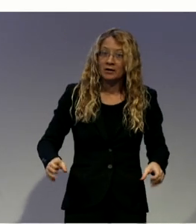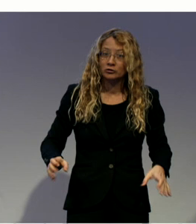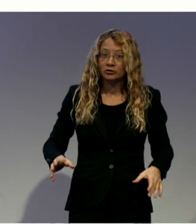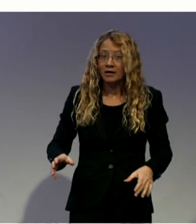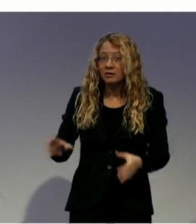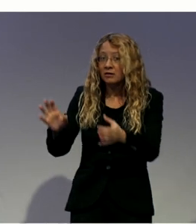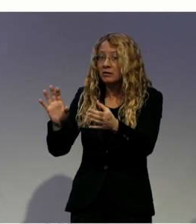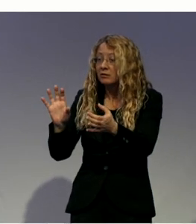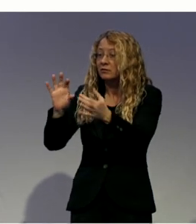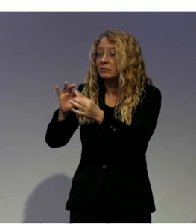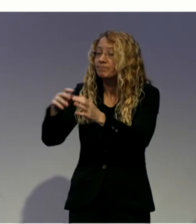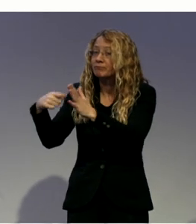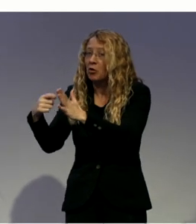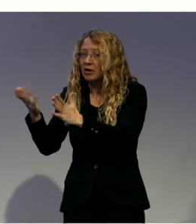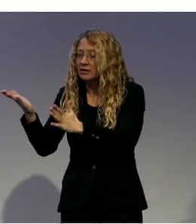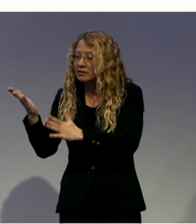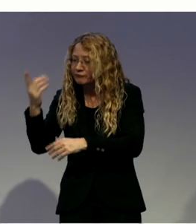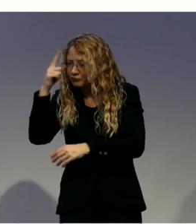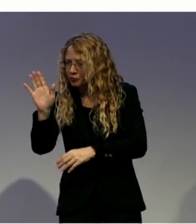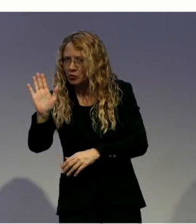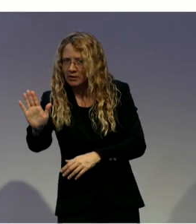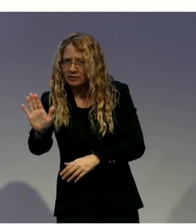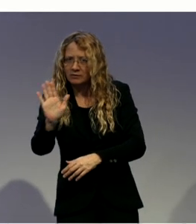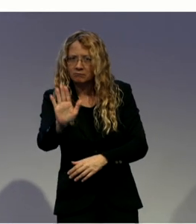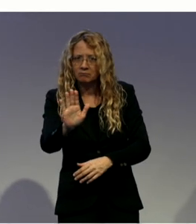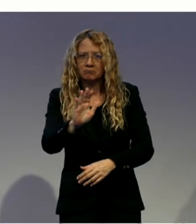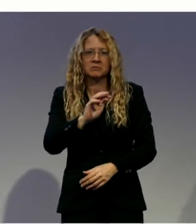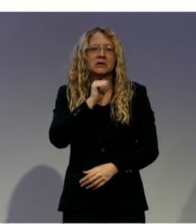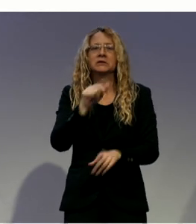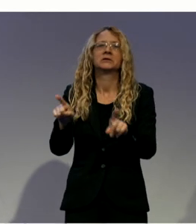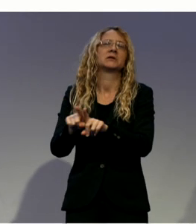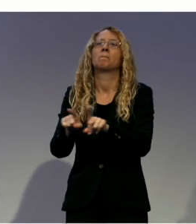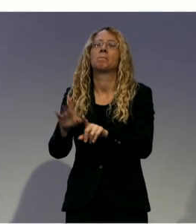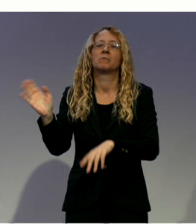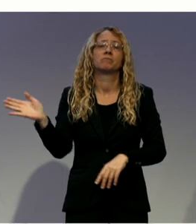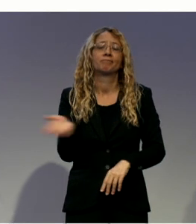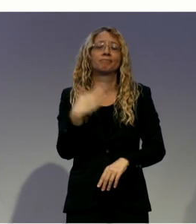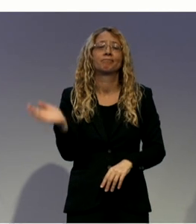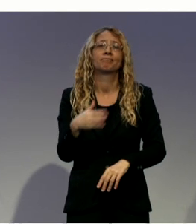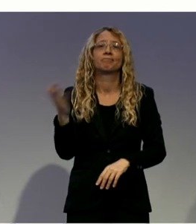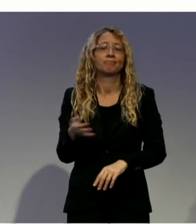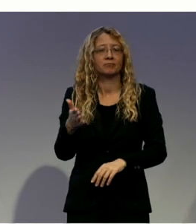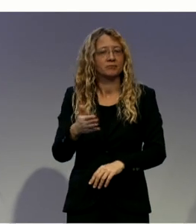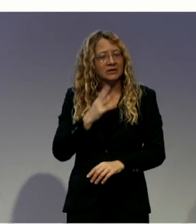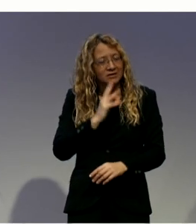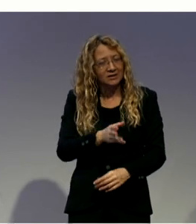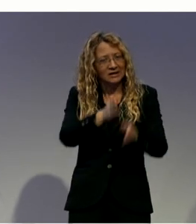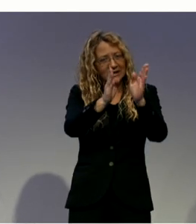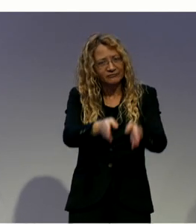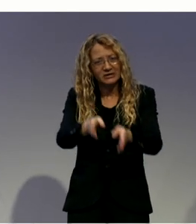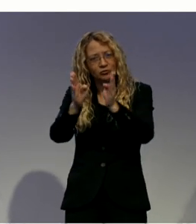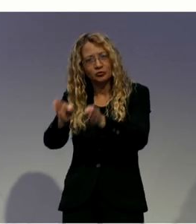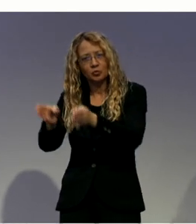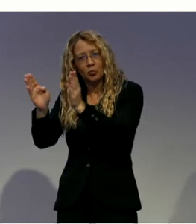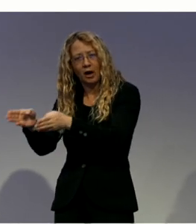it's not like people come in and they just go into. No, it's like a journey, and there are so many